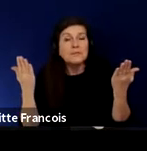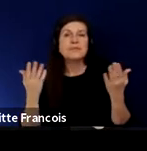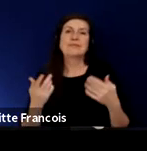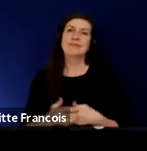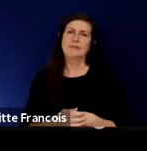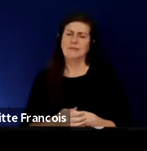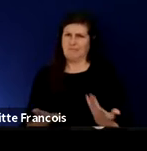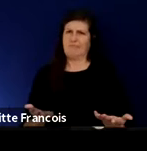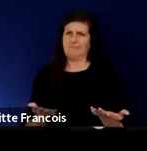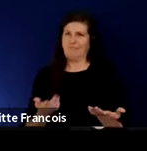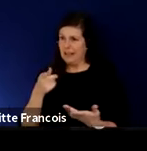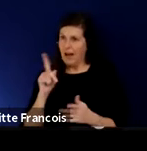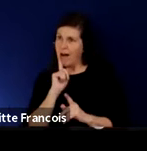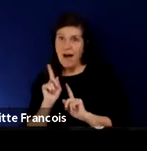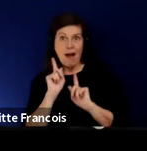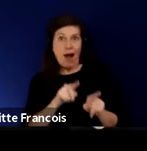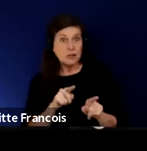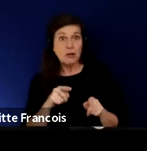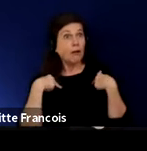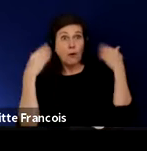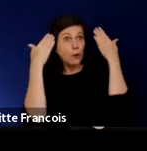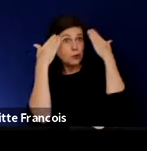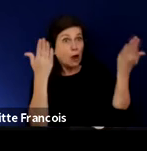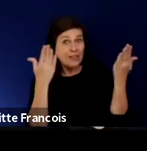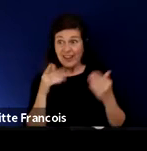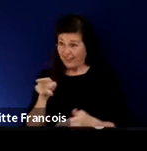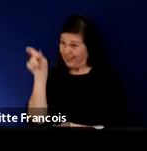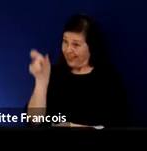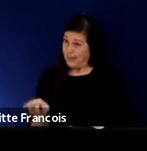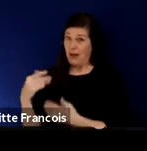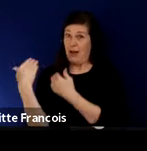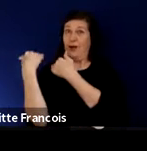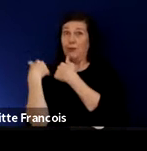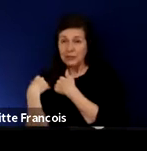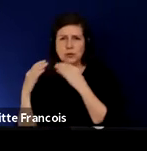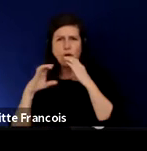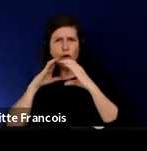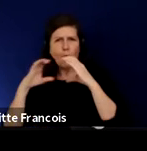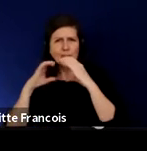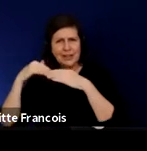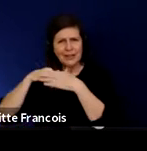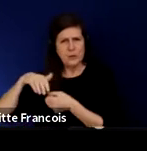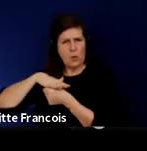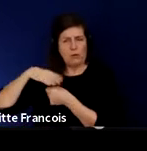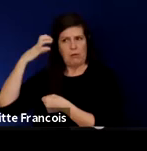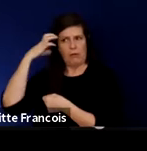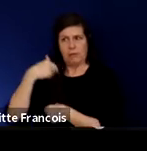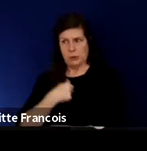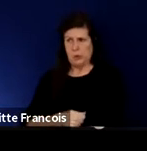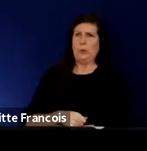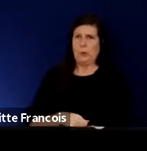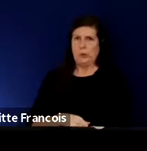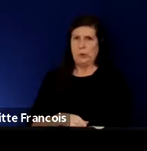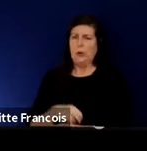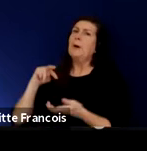I don't know, and you're responsible for the communication in a local government, then I would say that means